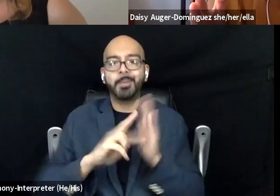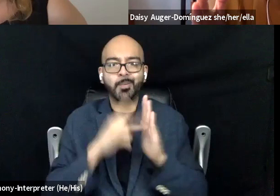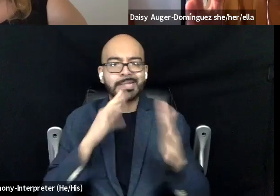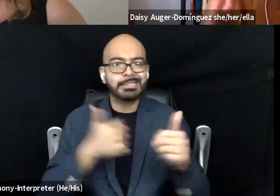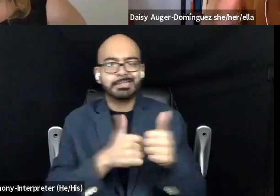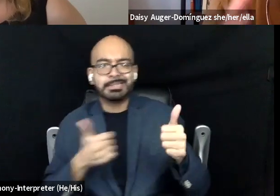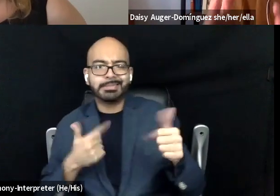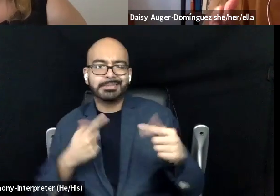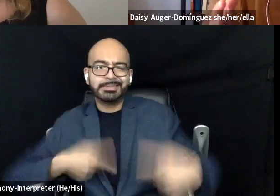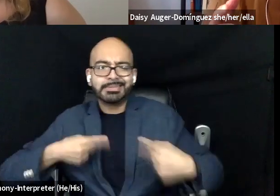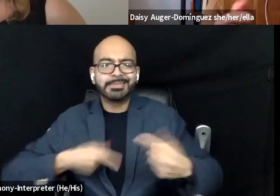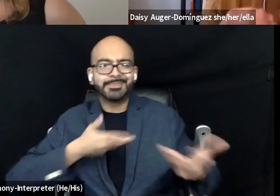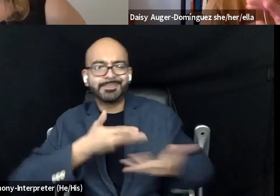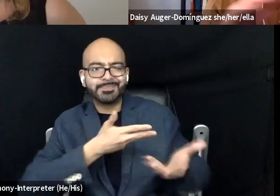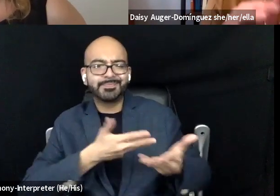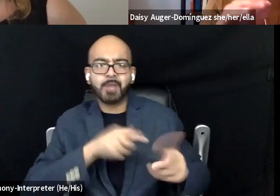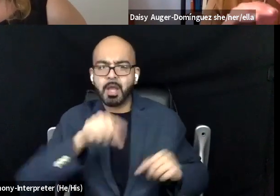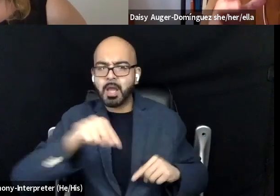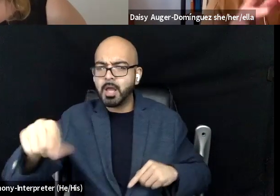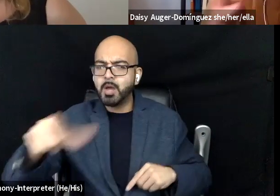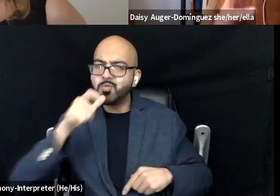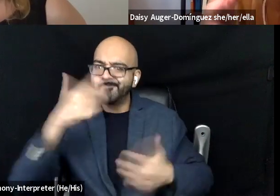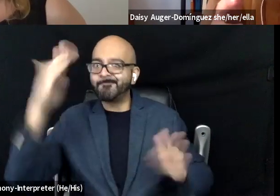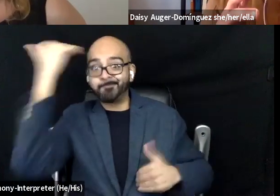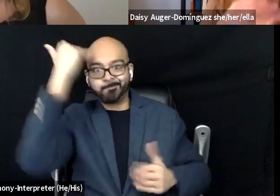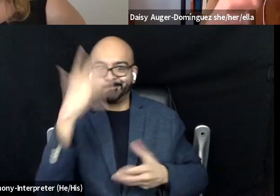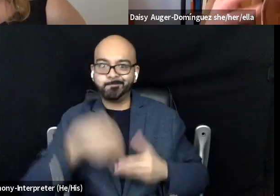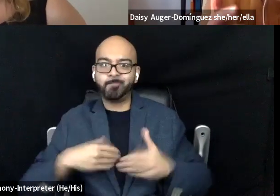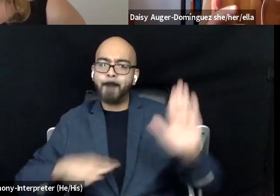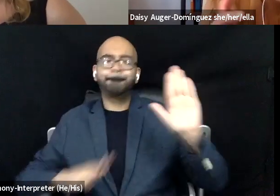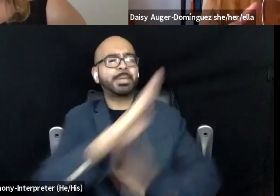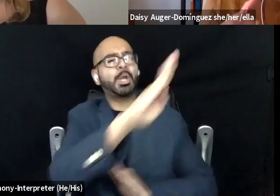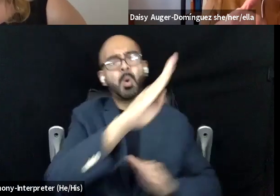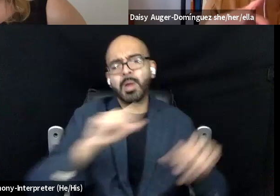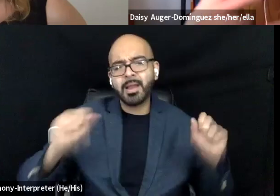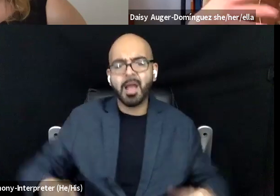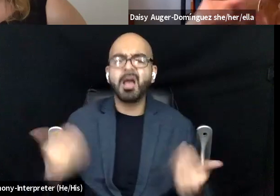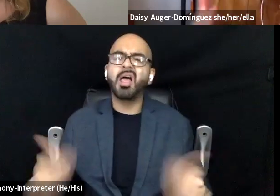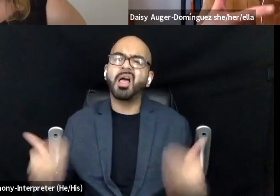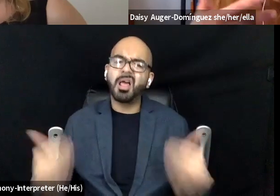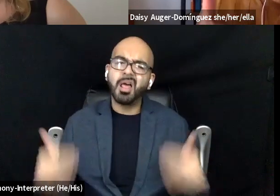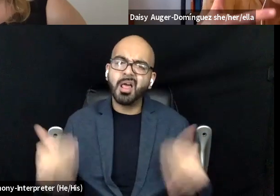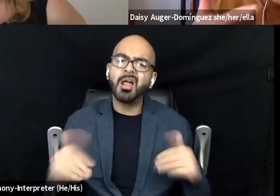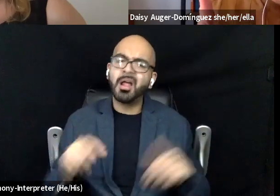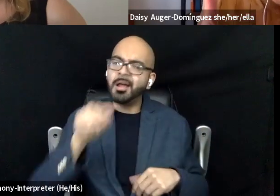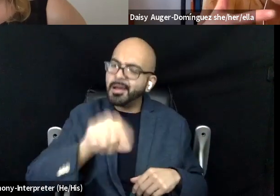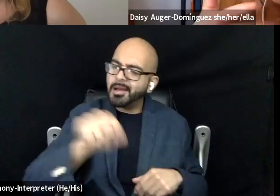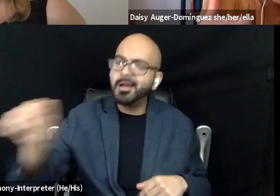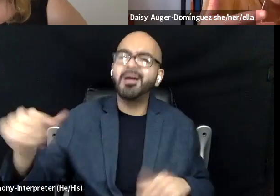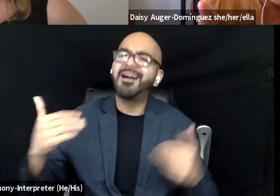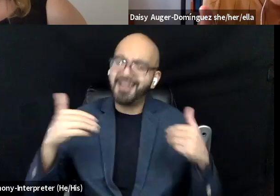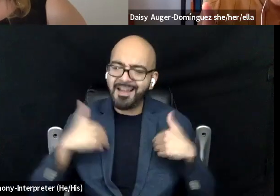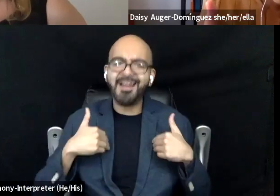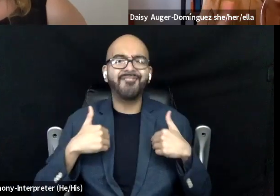far much faster than others who really, what they have ahead of you is just facility in how to navigate